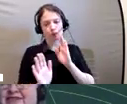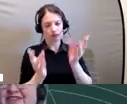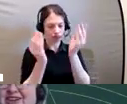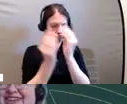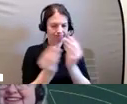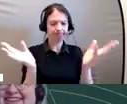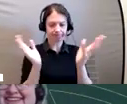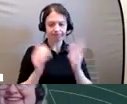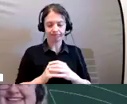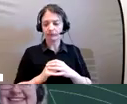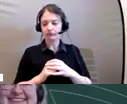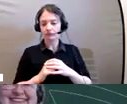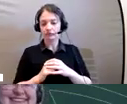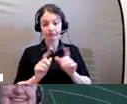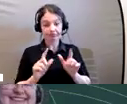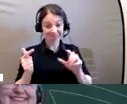Marie, let me hand over to you.